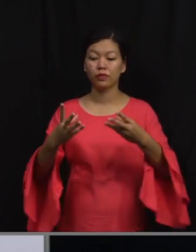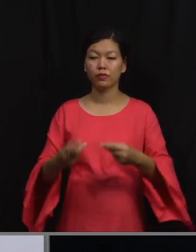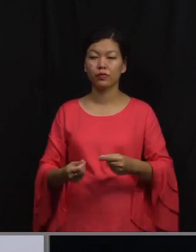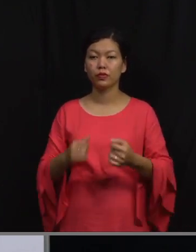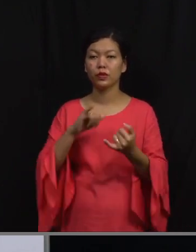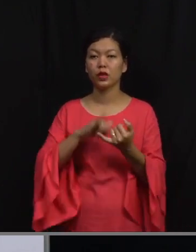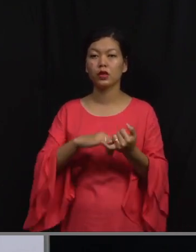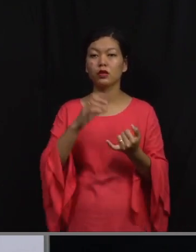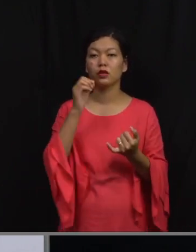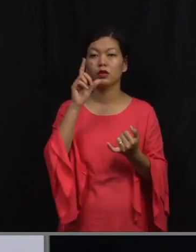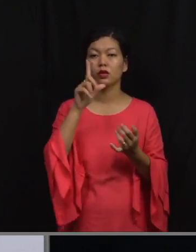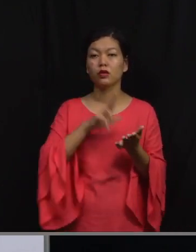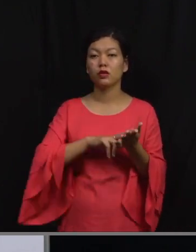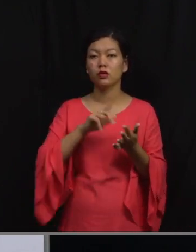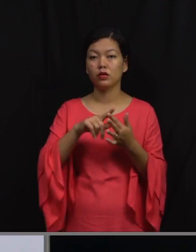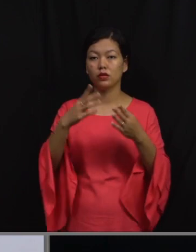the